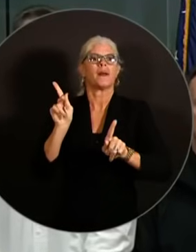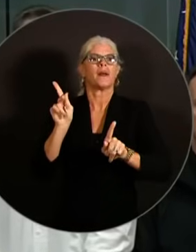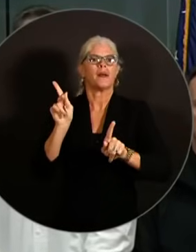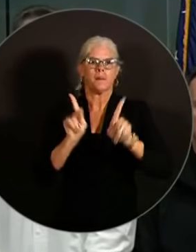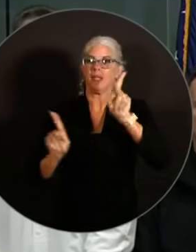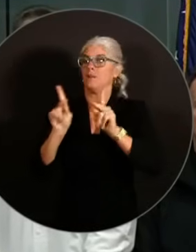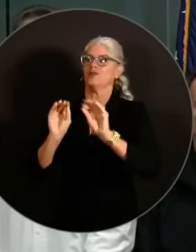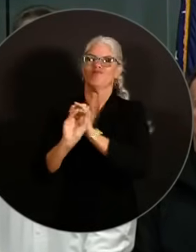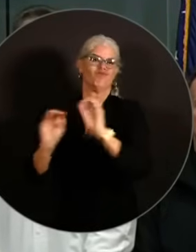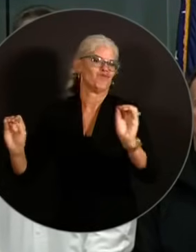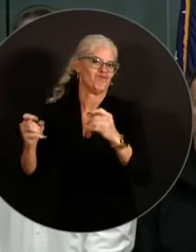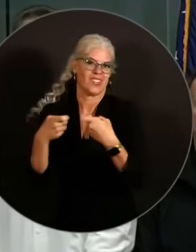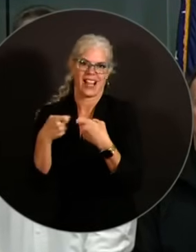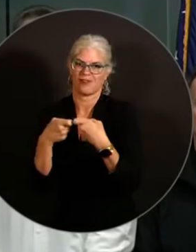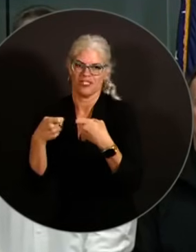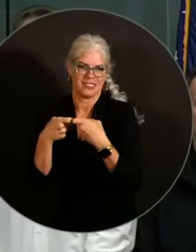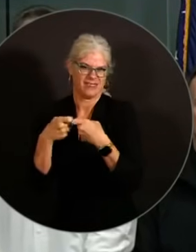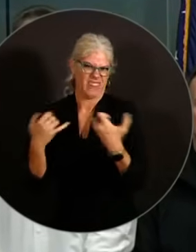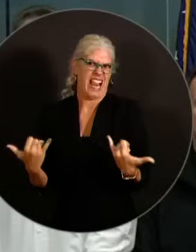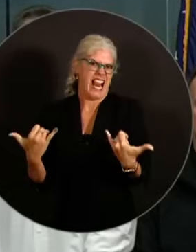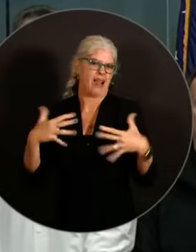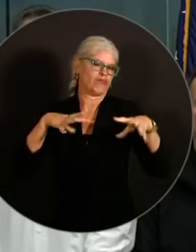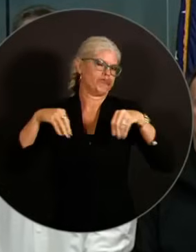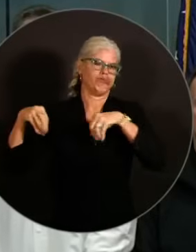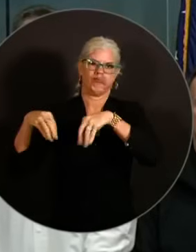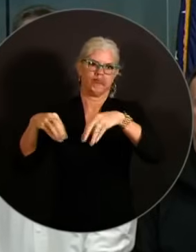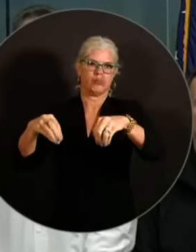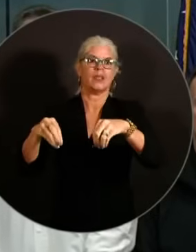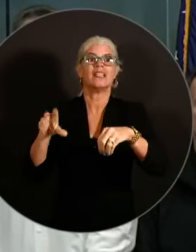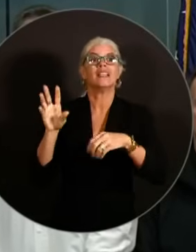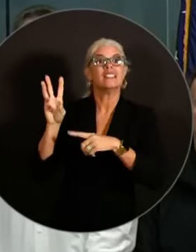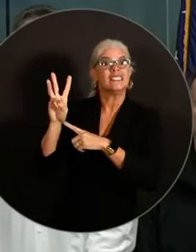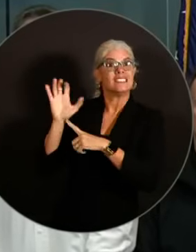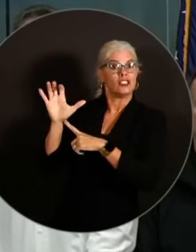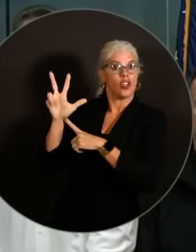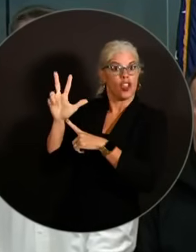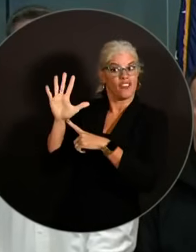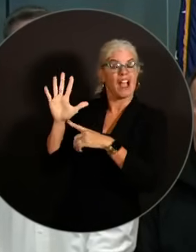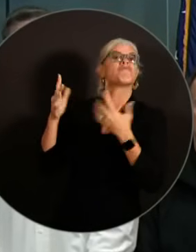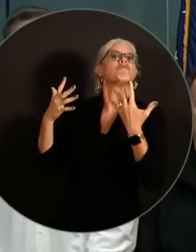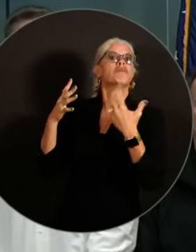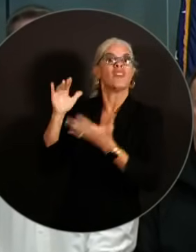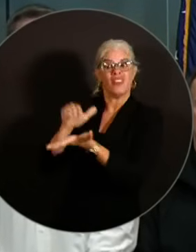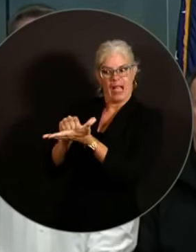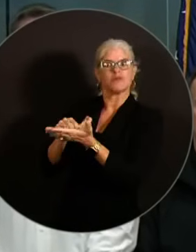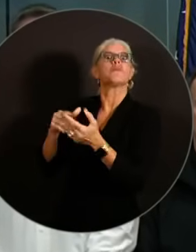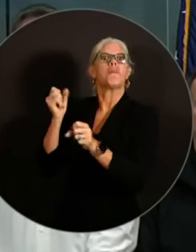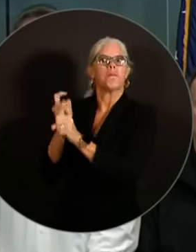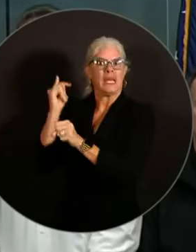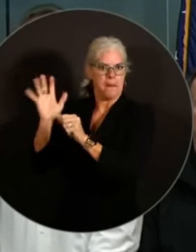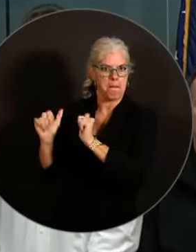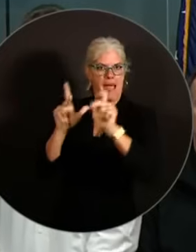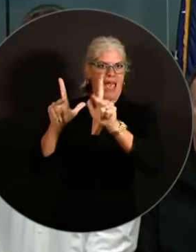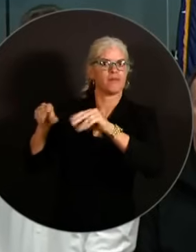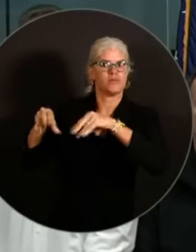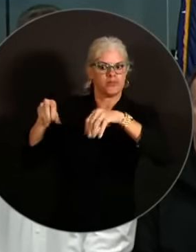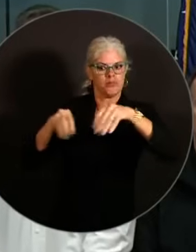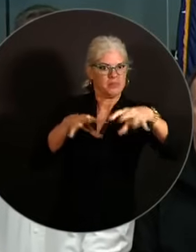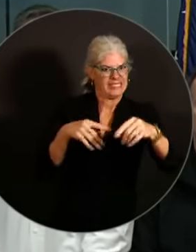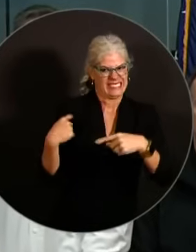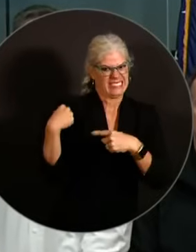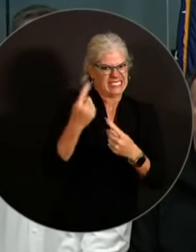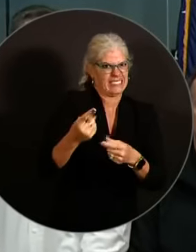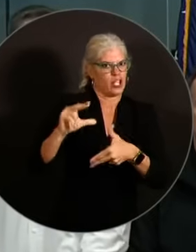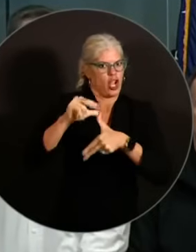power. There have been 635,000 restorations since Hurricane Milton hit Florida.